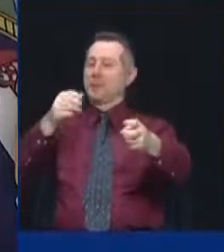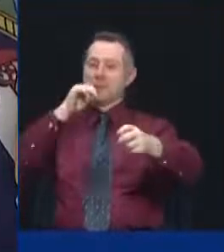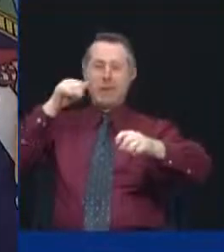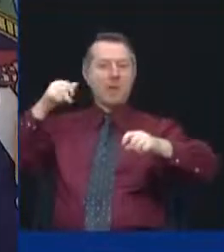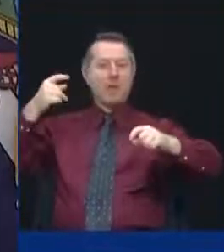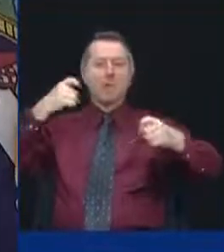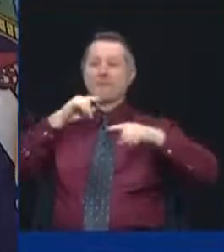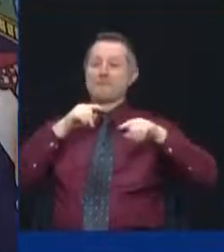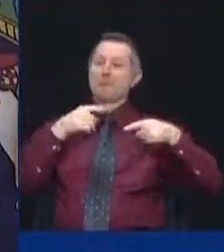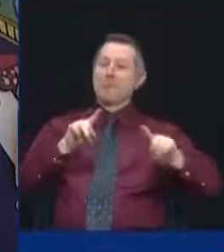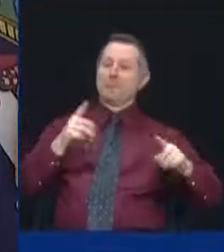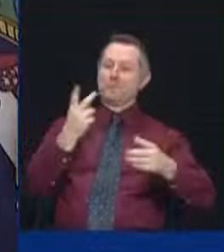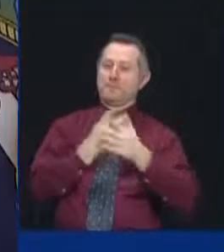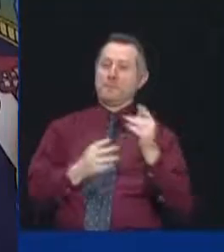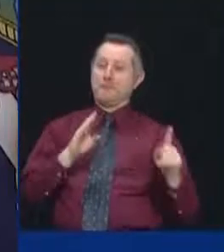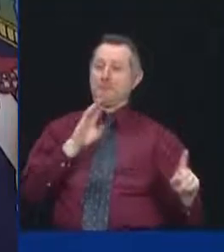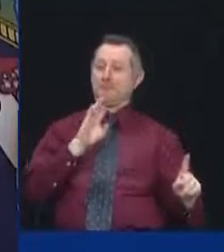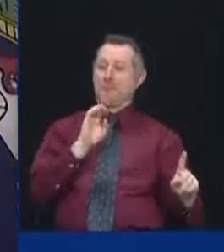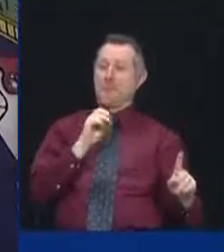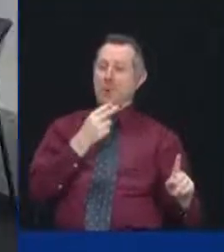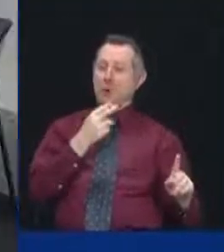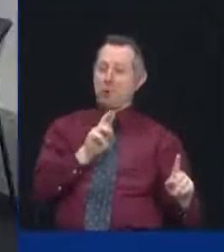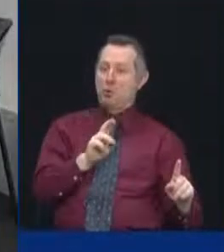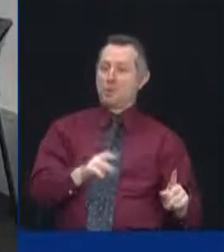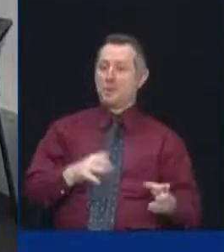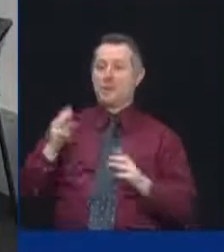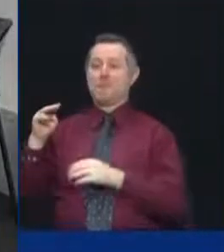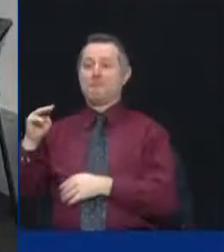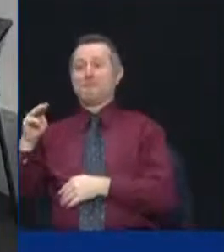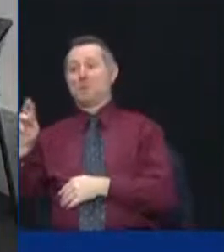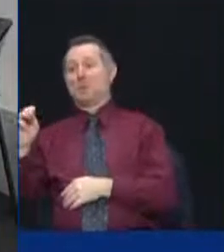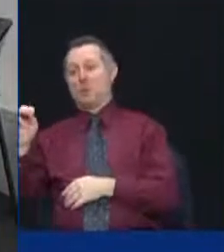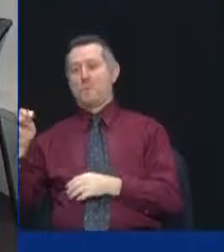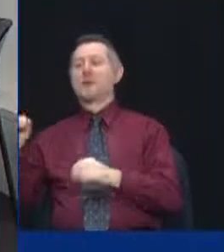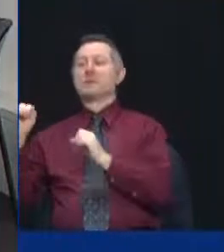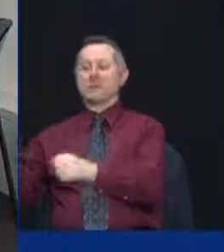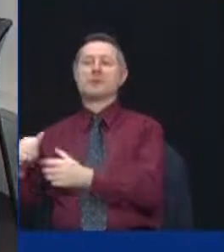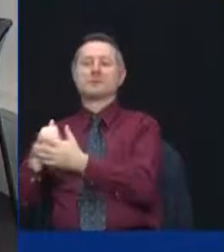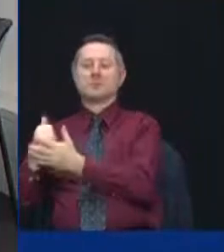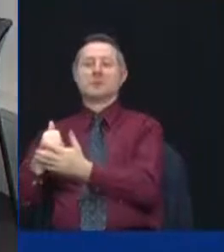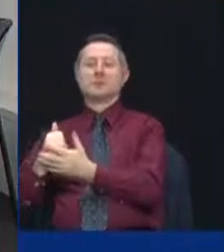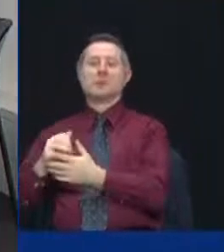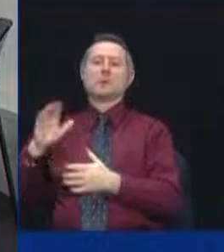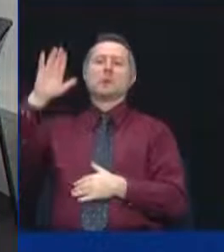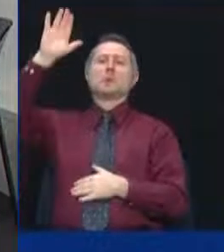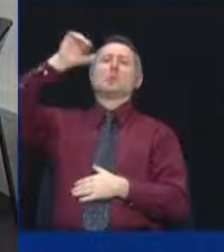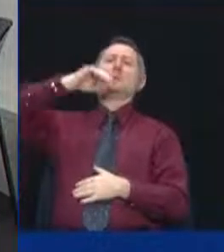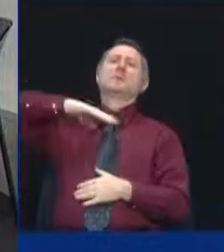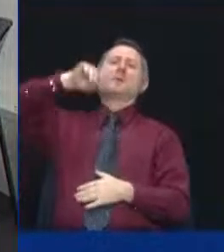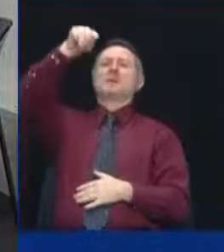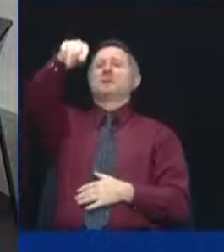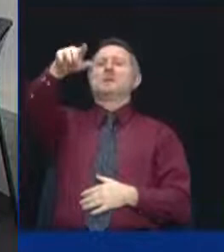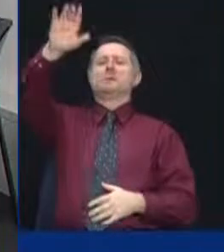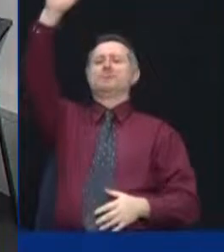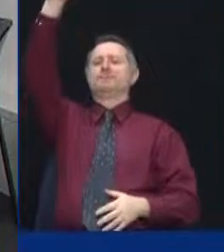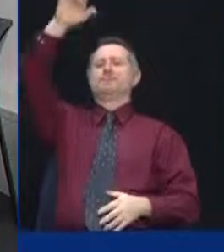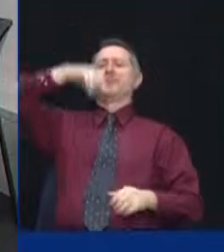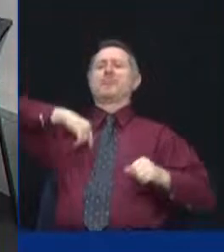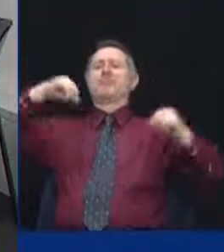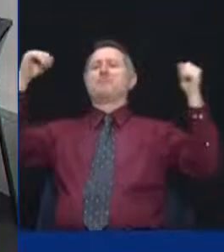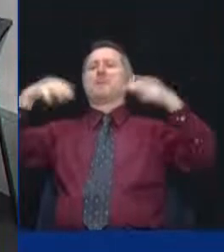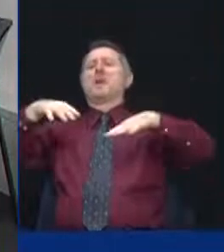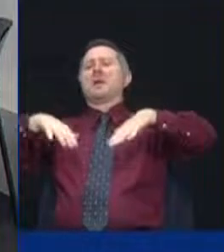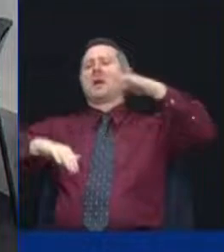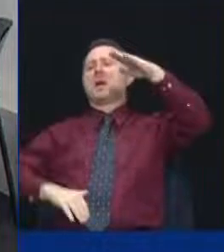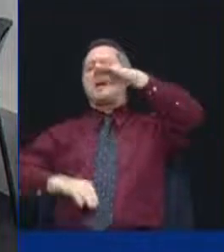Bihar and Mr. Newman who could help them answer questions? Yes, I have a question regarding capacity. Given that this